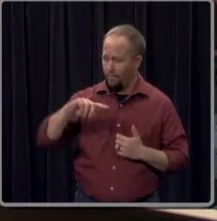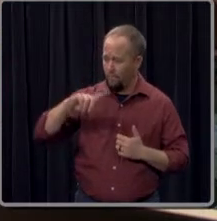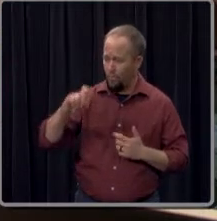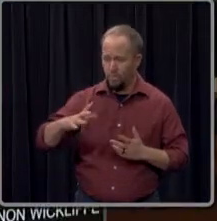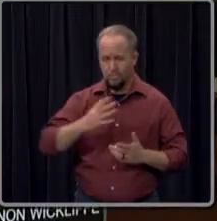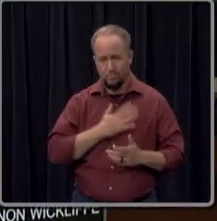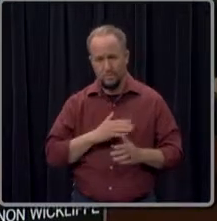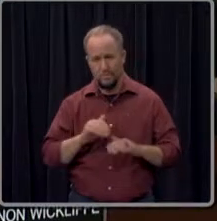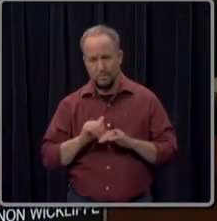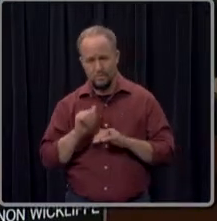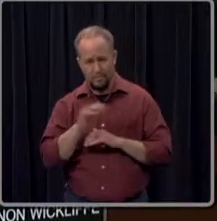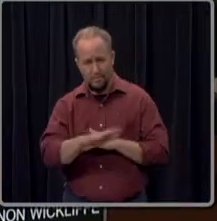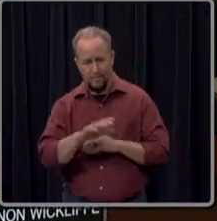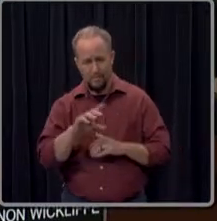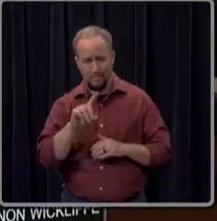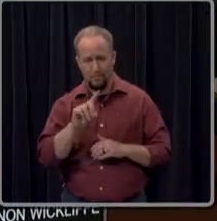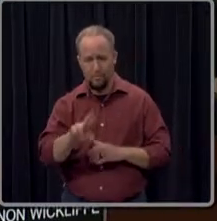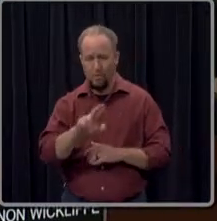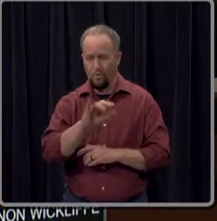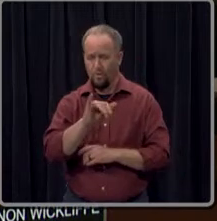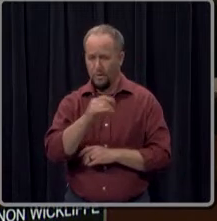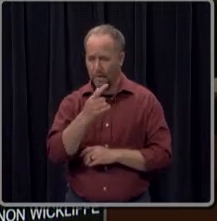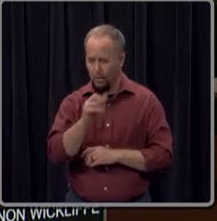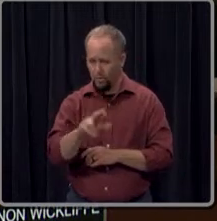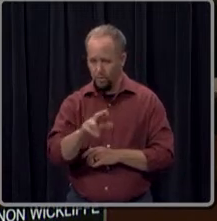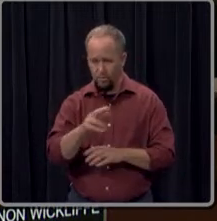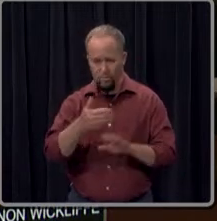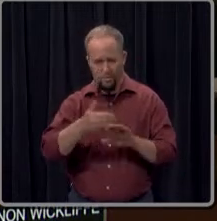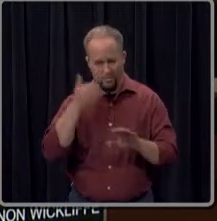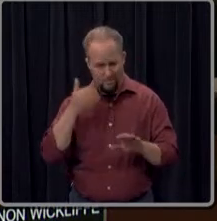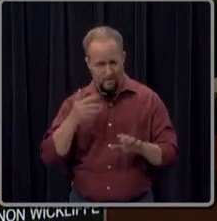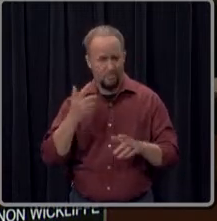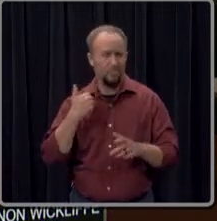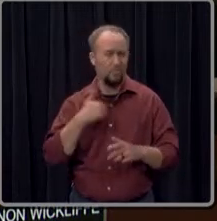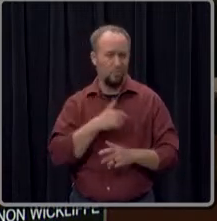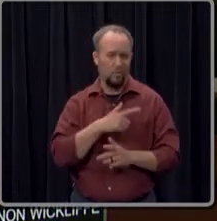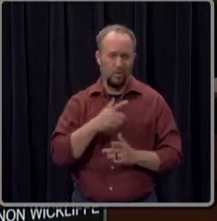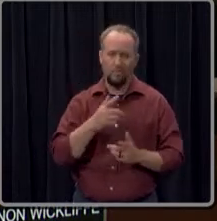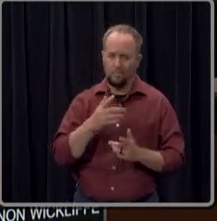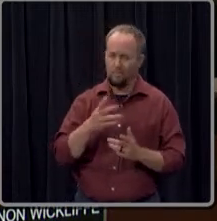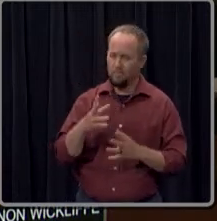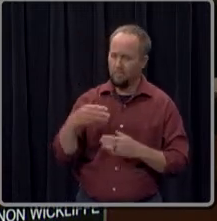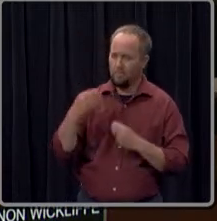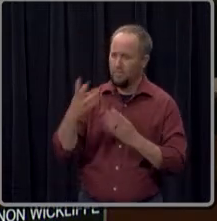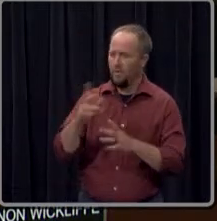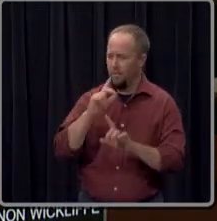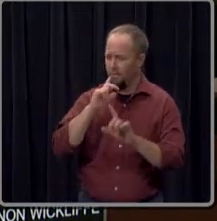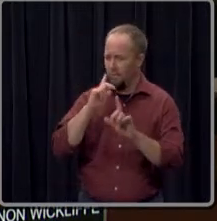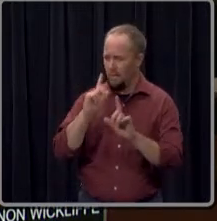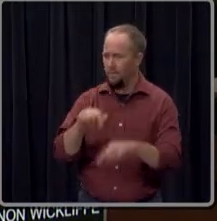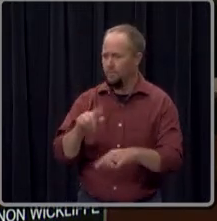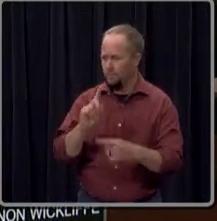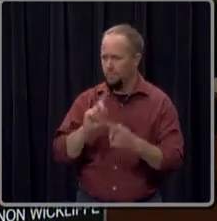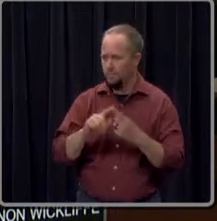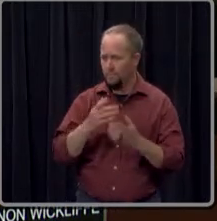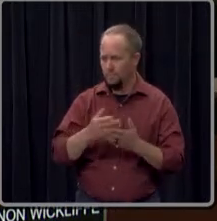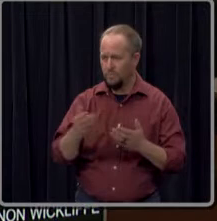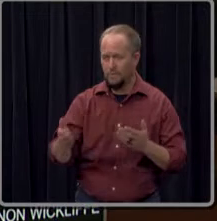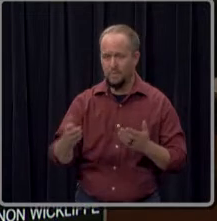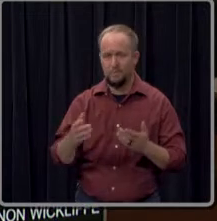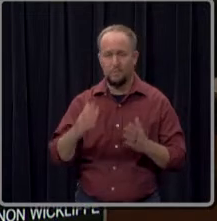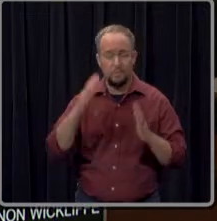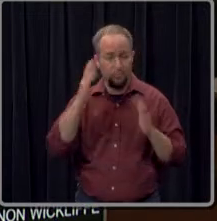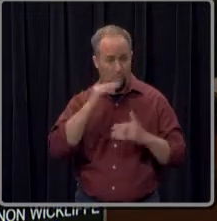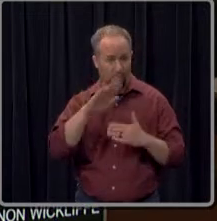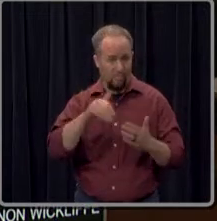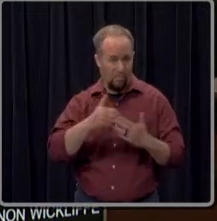please submit them to Dr. Yeager in advance so that we can get you answers to those. Hope you've